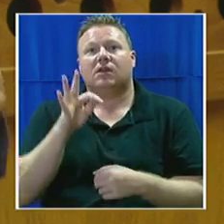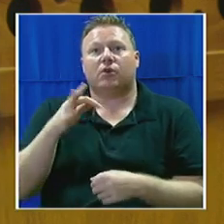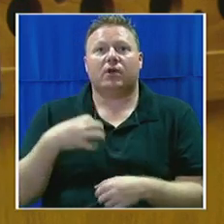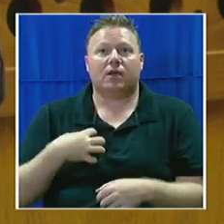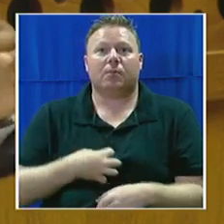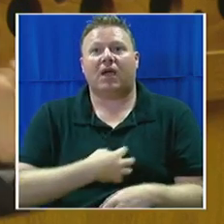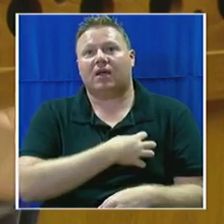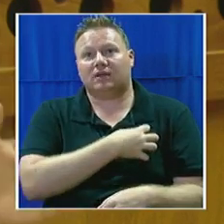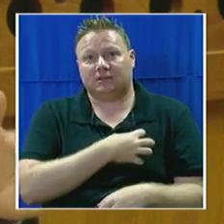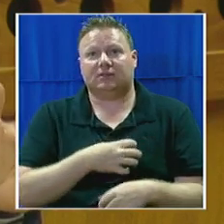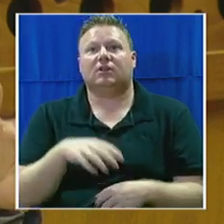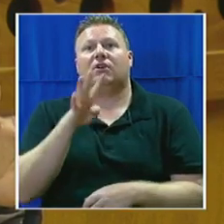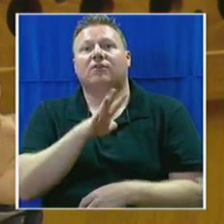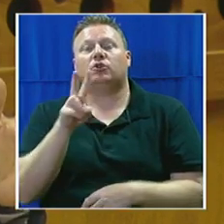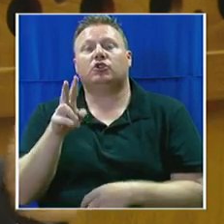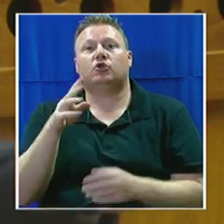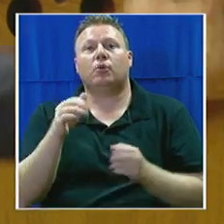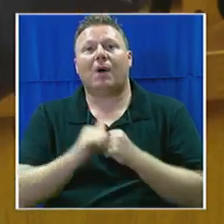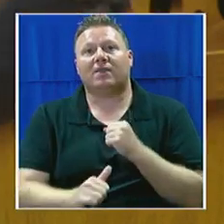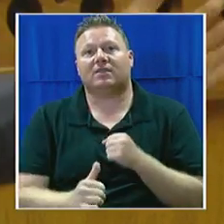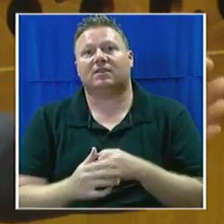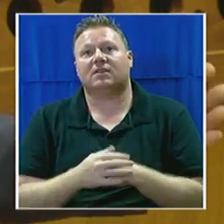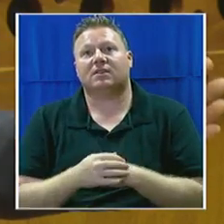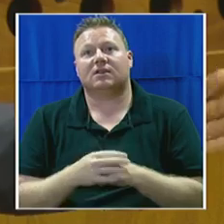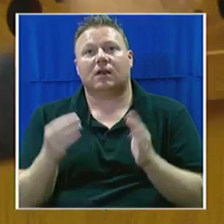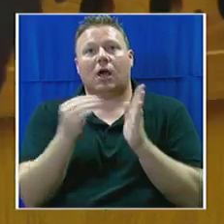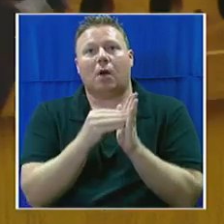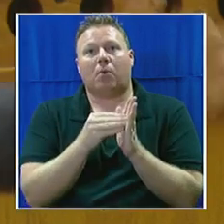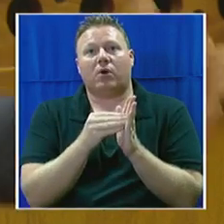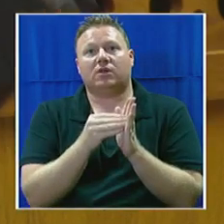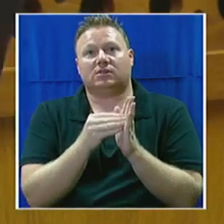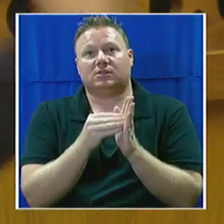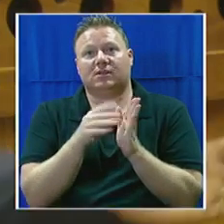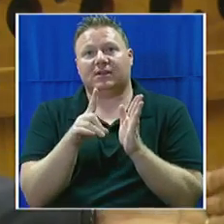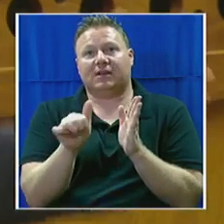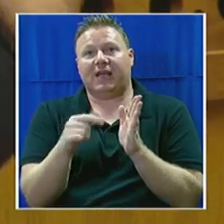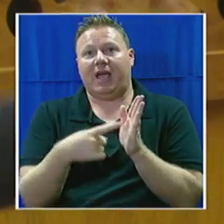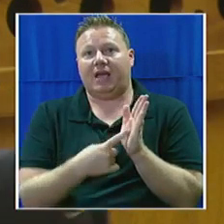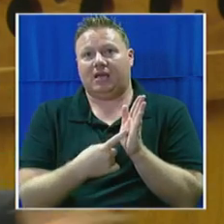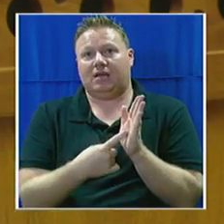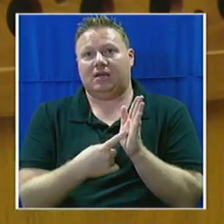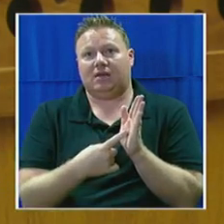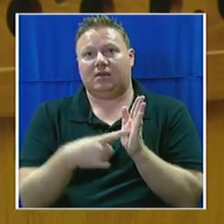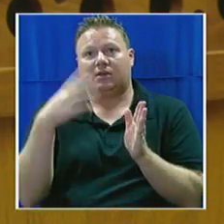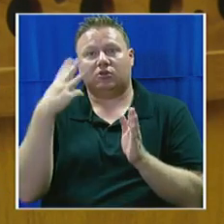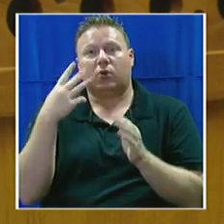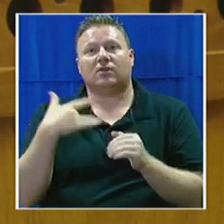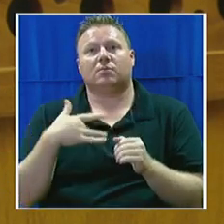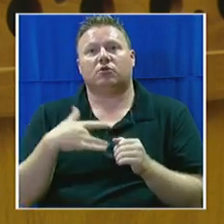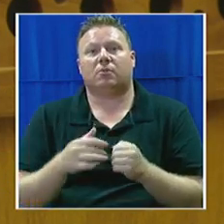mayors in 42 months were appointed by the Democratic Alliance in Tshwane